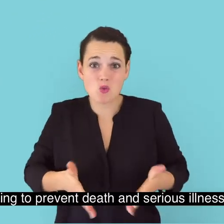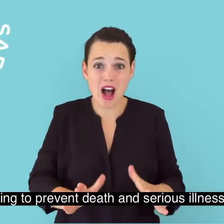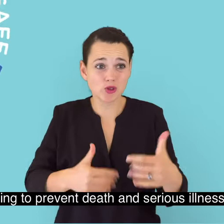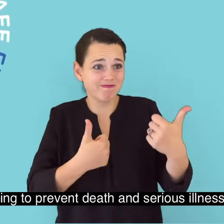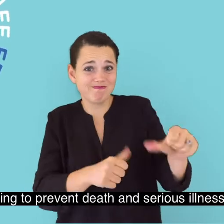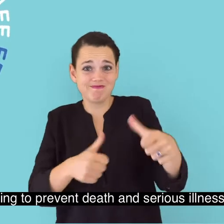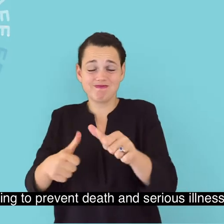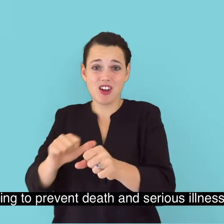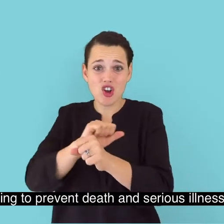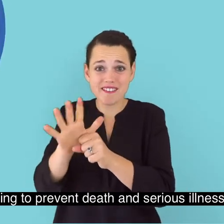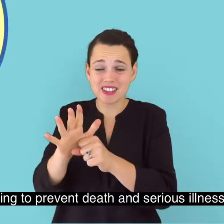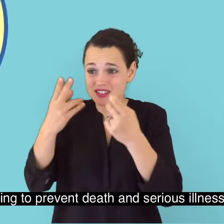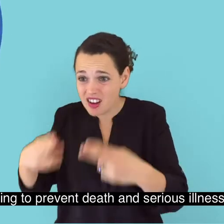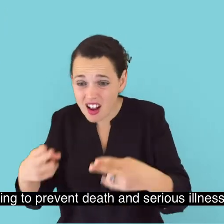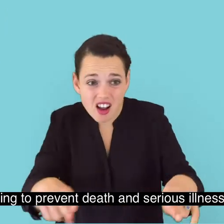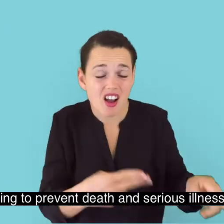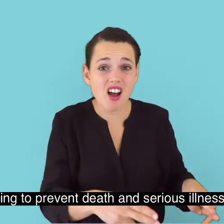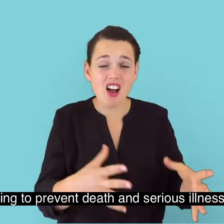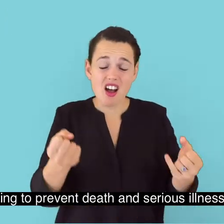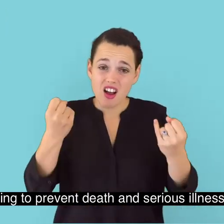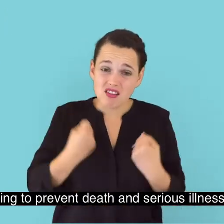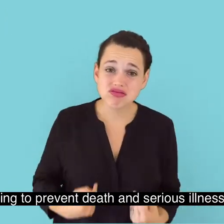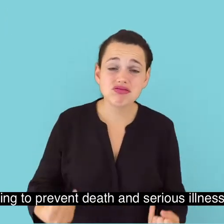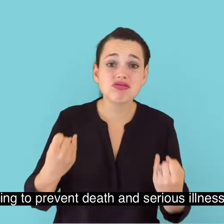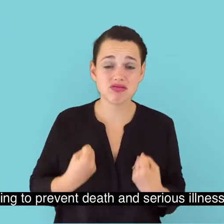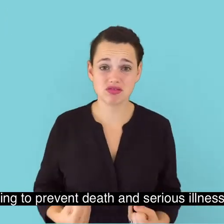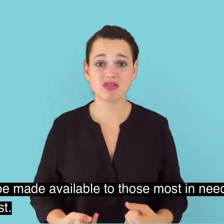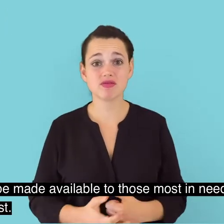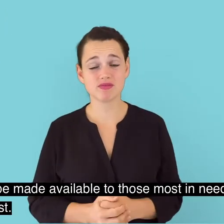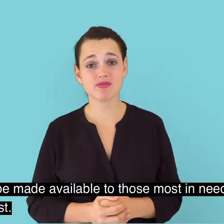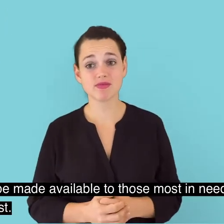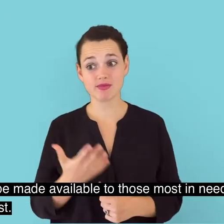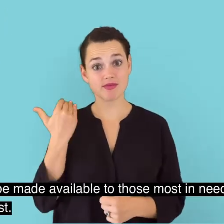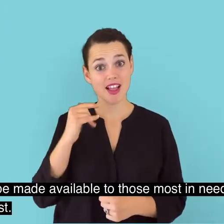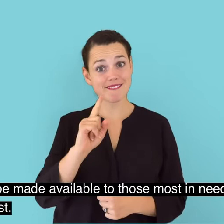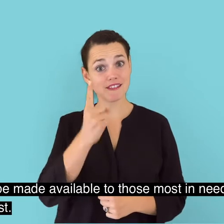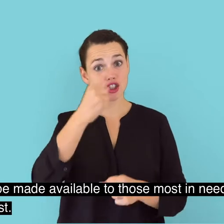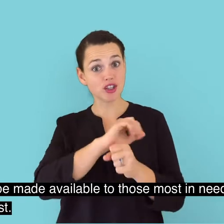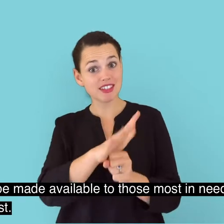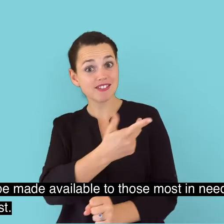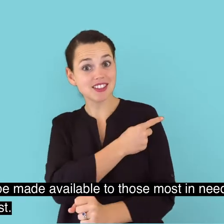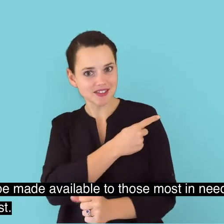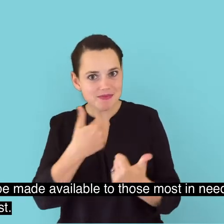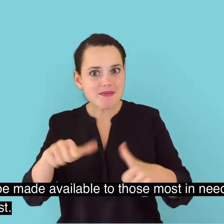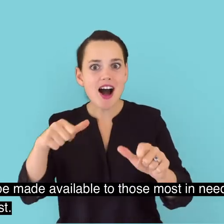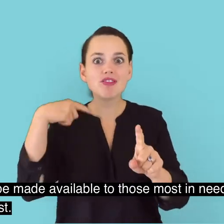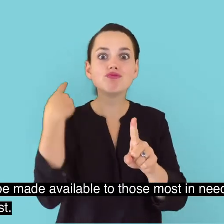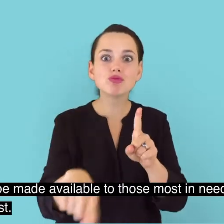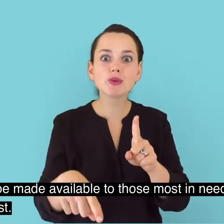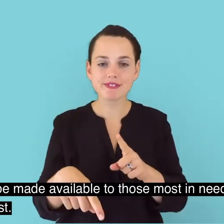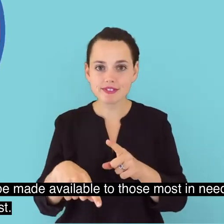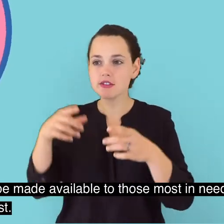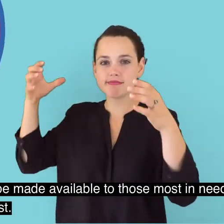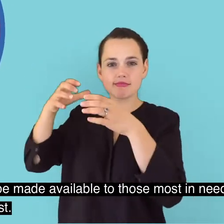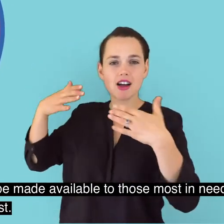will be safe and effective, helping to prevent death and serious illness. Now that our first vaccine has been approved, it will be made